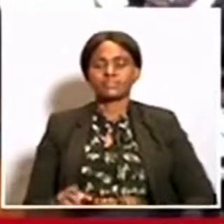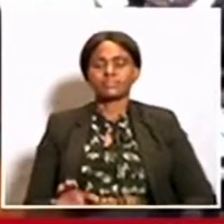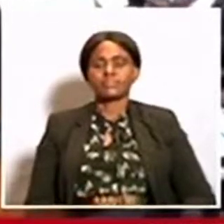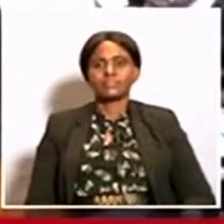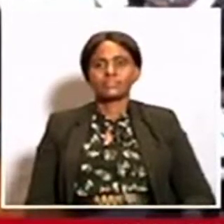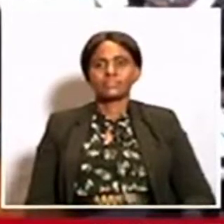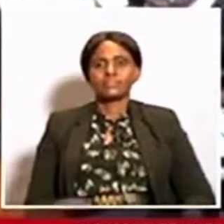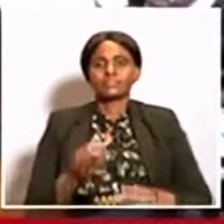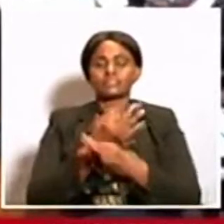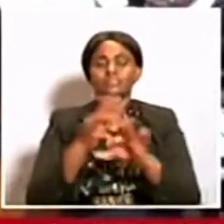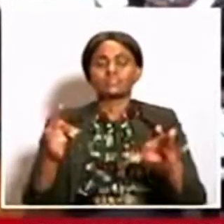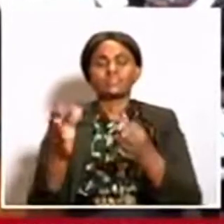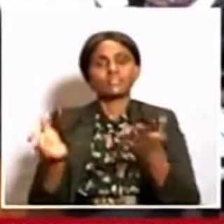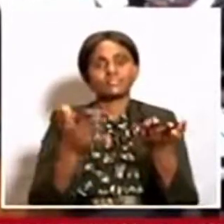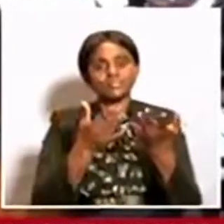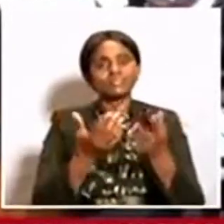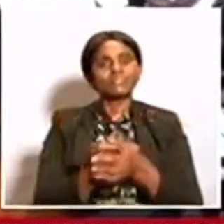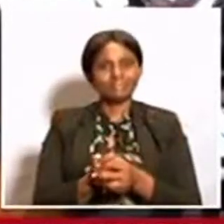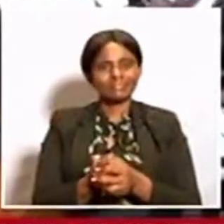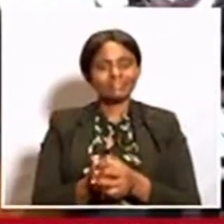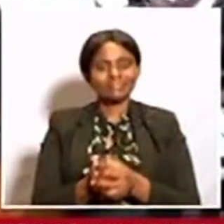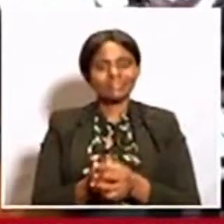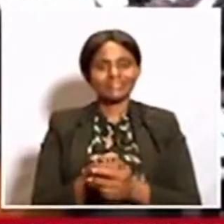You are free to leave. That's why.